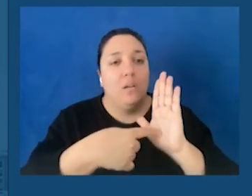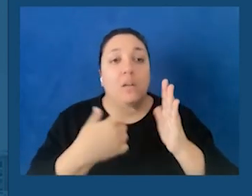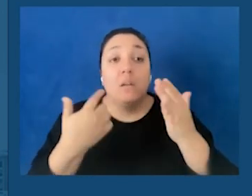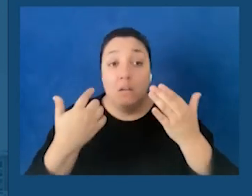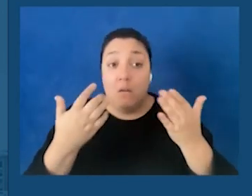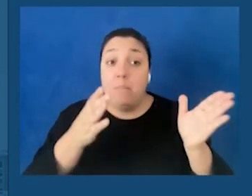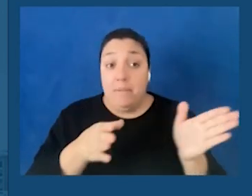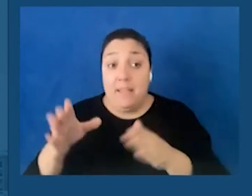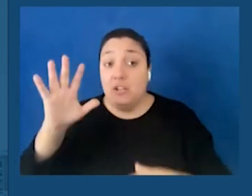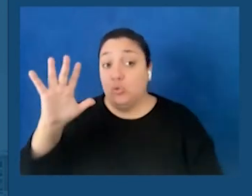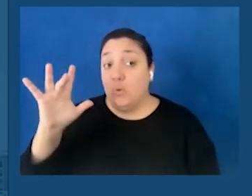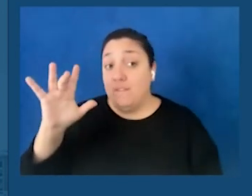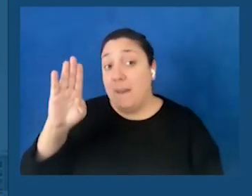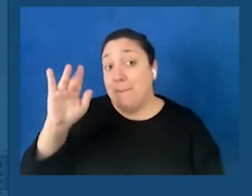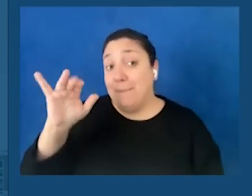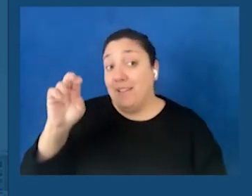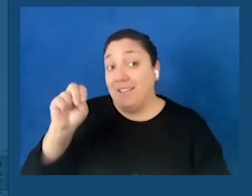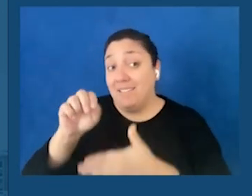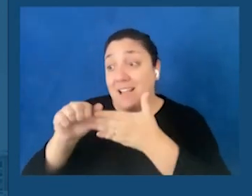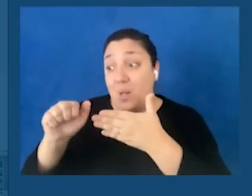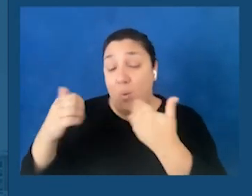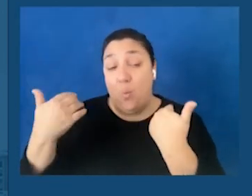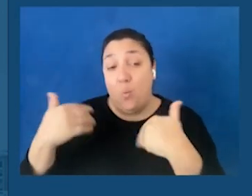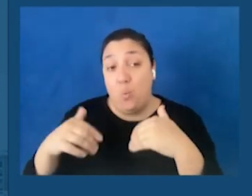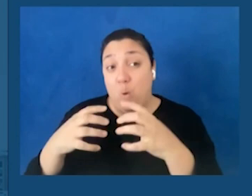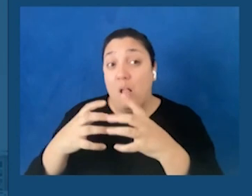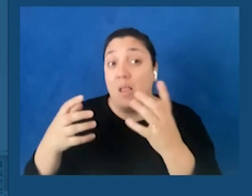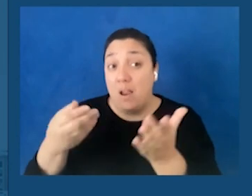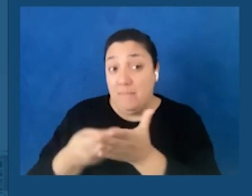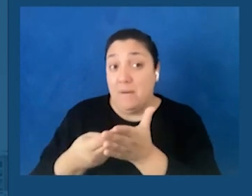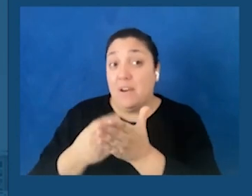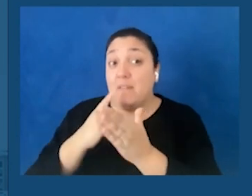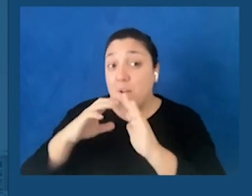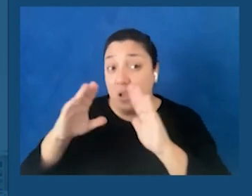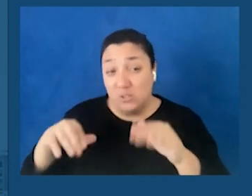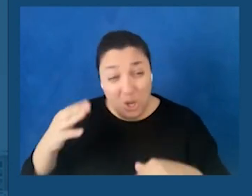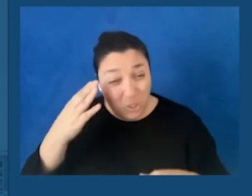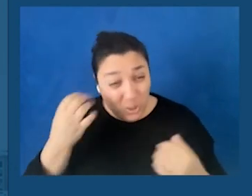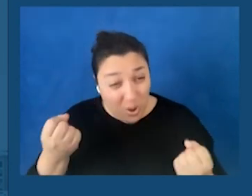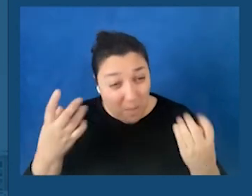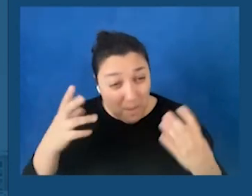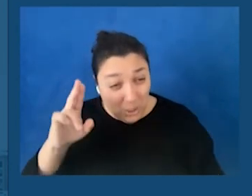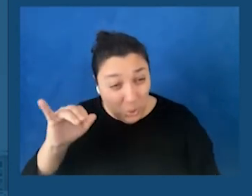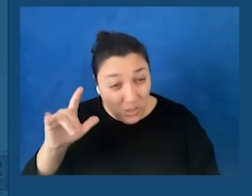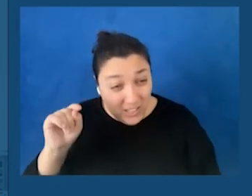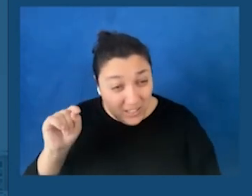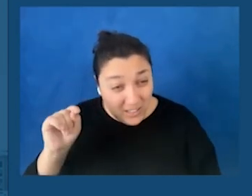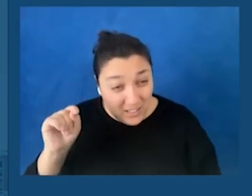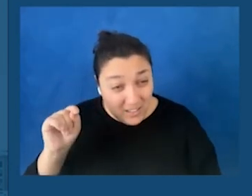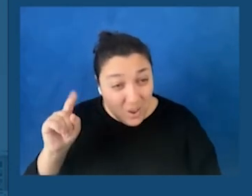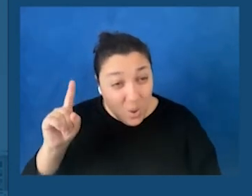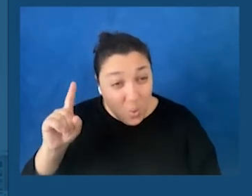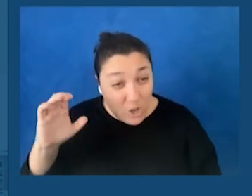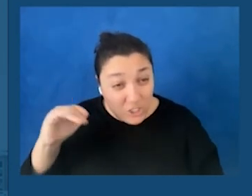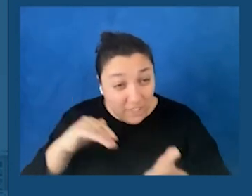billion. That's a lot of money for housing. You know how many units that gets us?